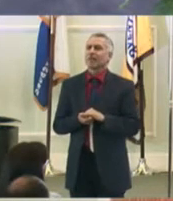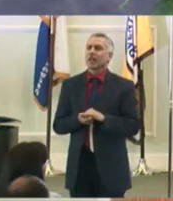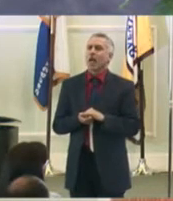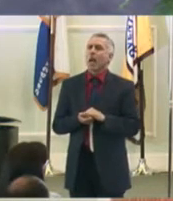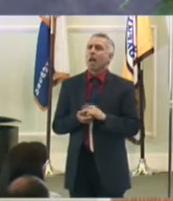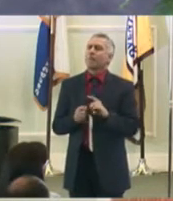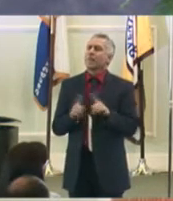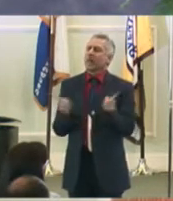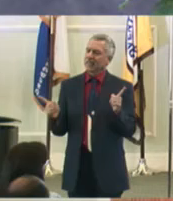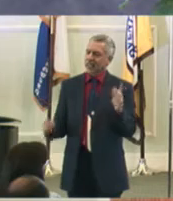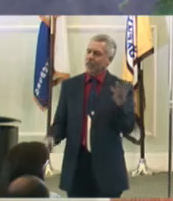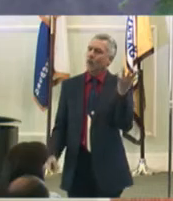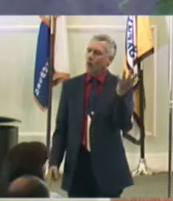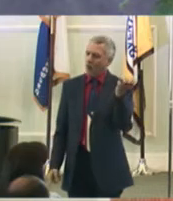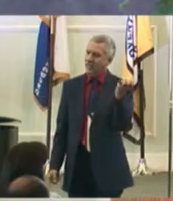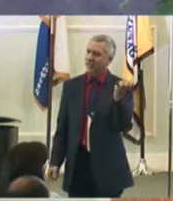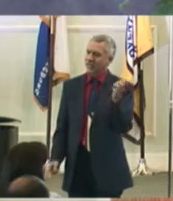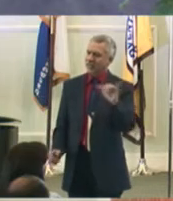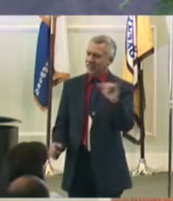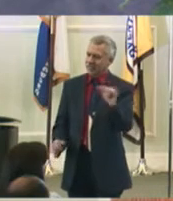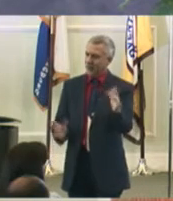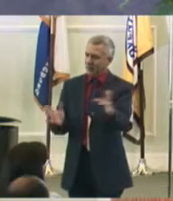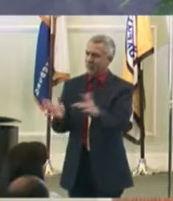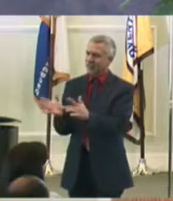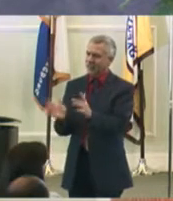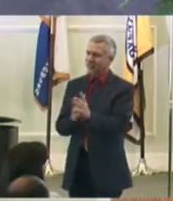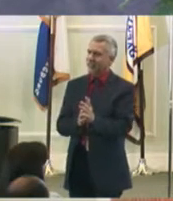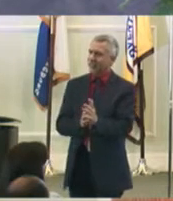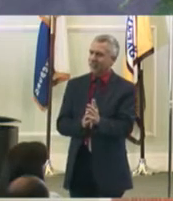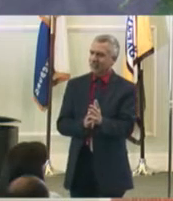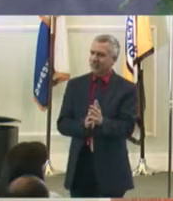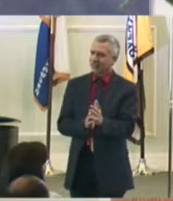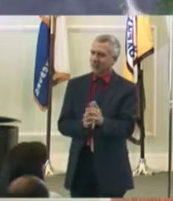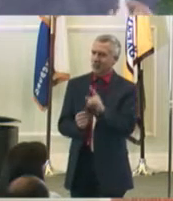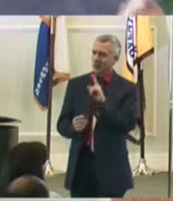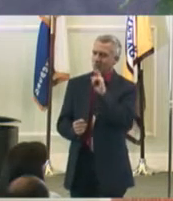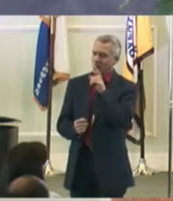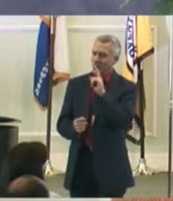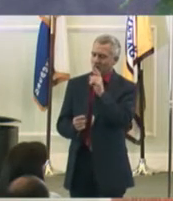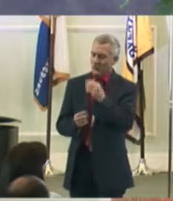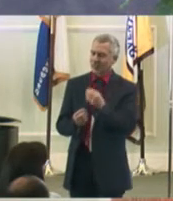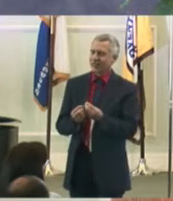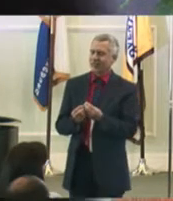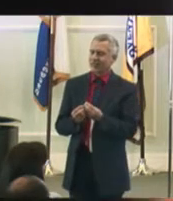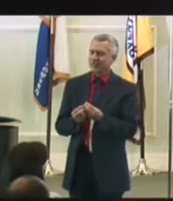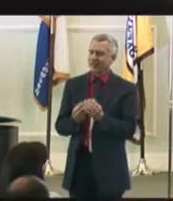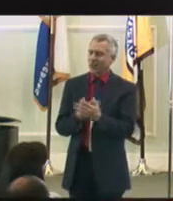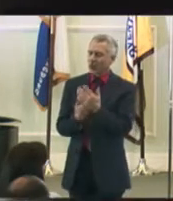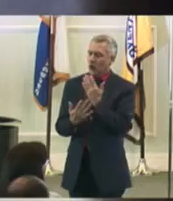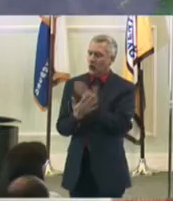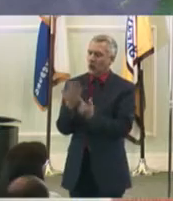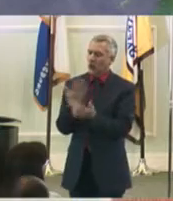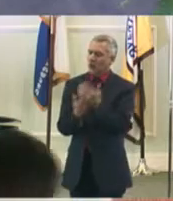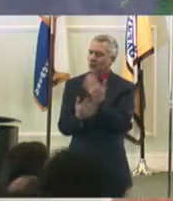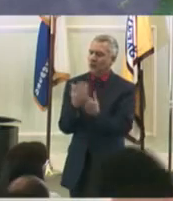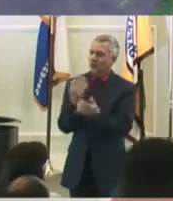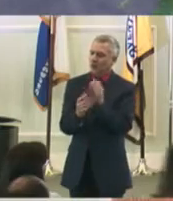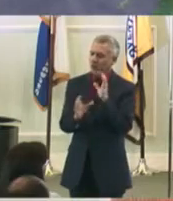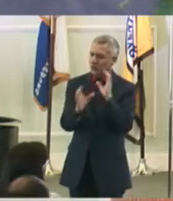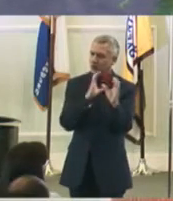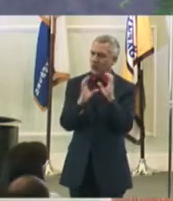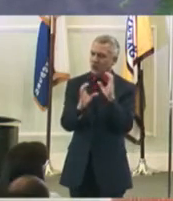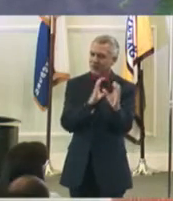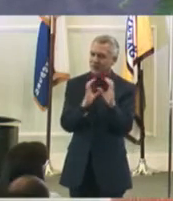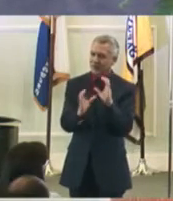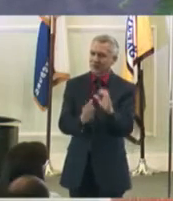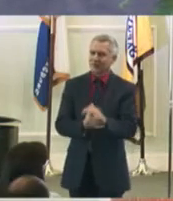A communion of friendship, trust, and intimacy with the Father. And it's interesting to me, they reference,